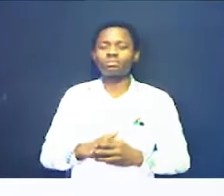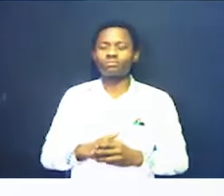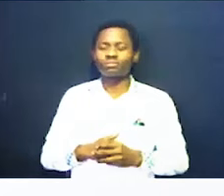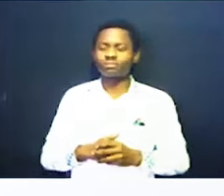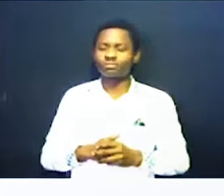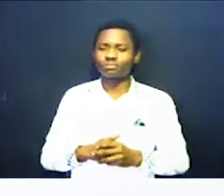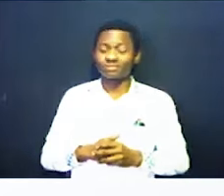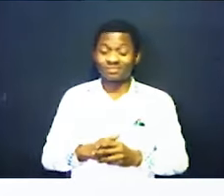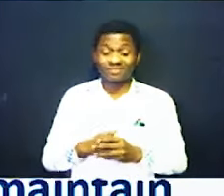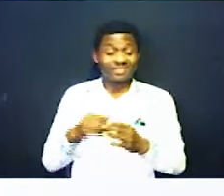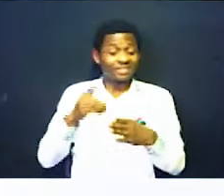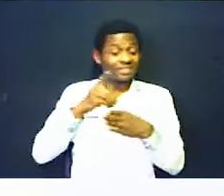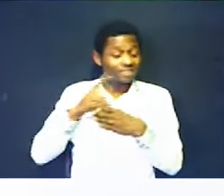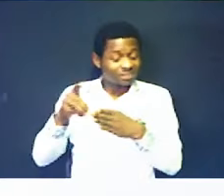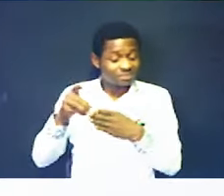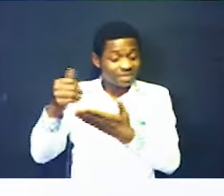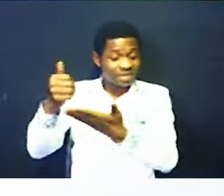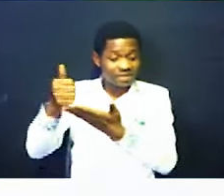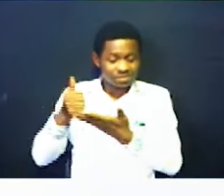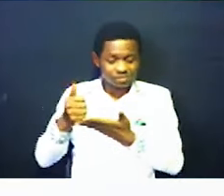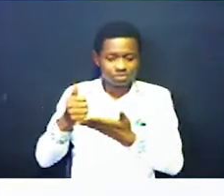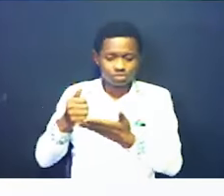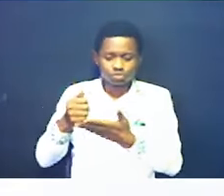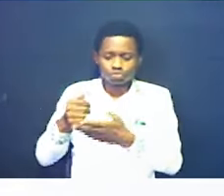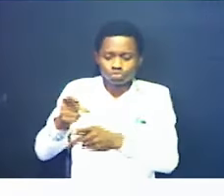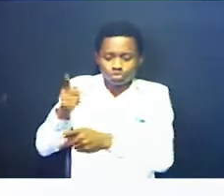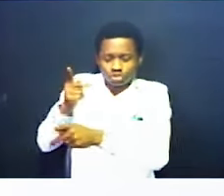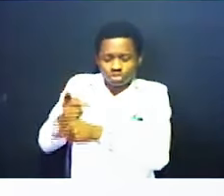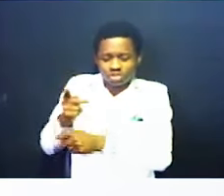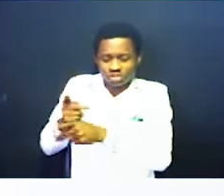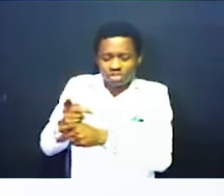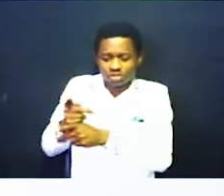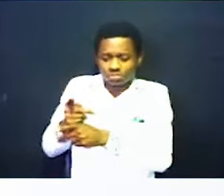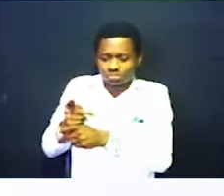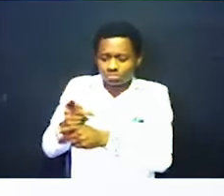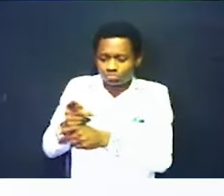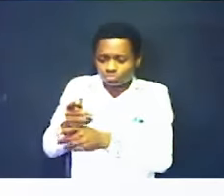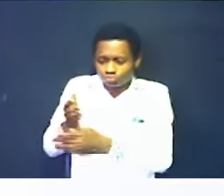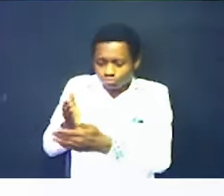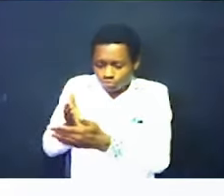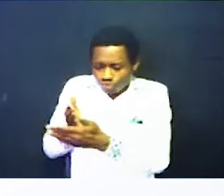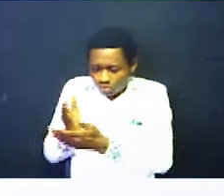discipline helps us to maintain order and control.